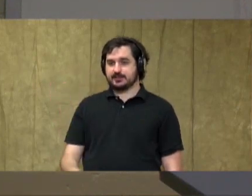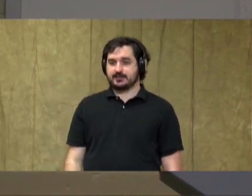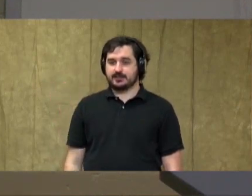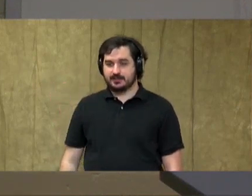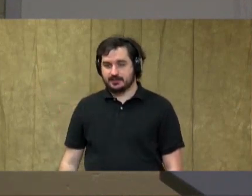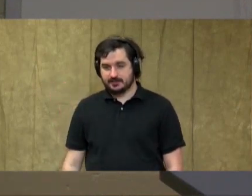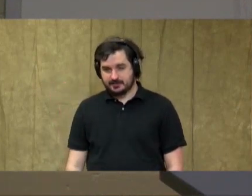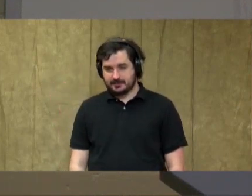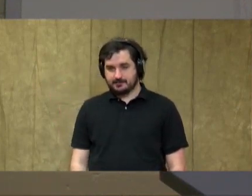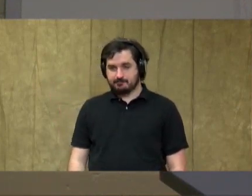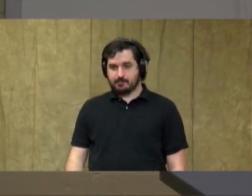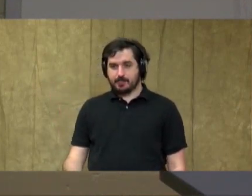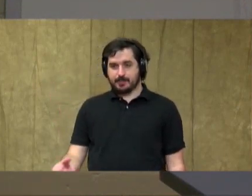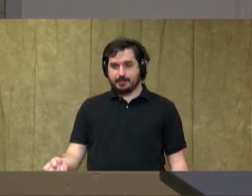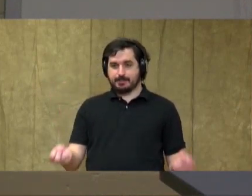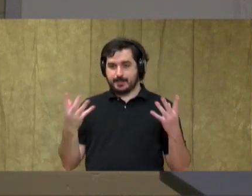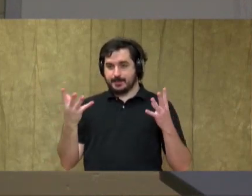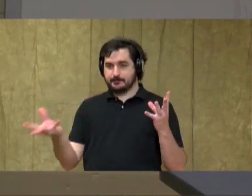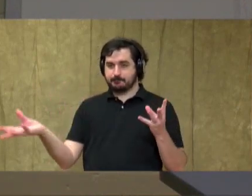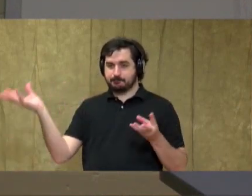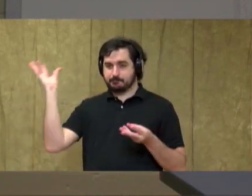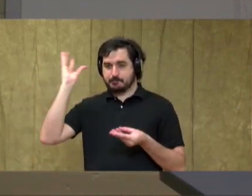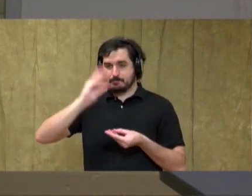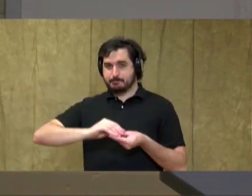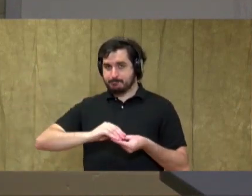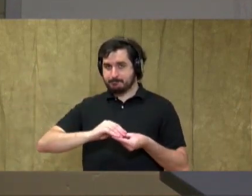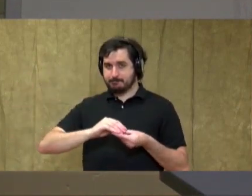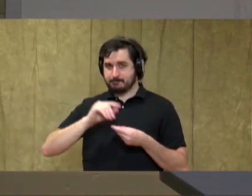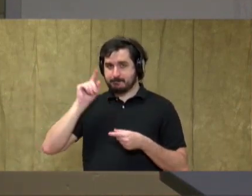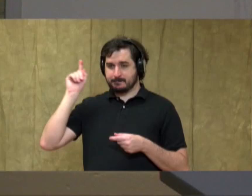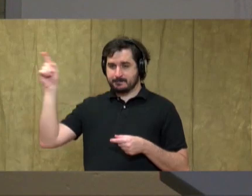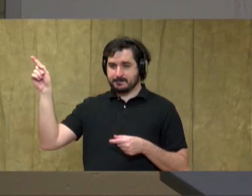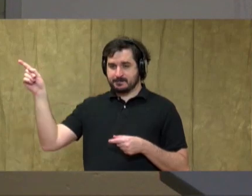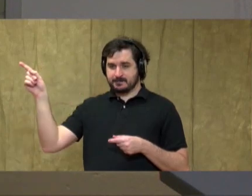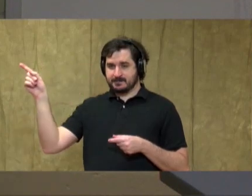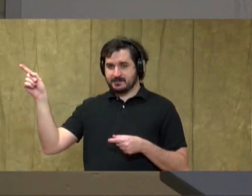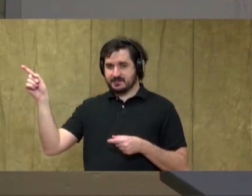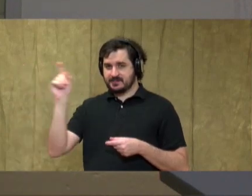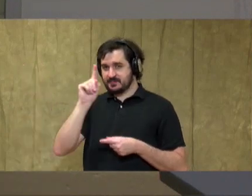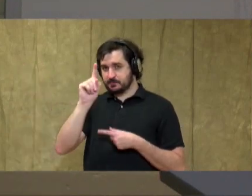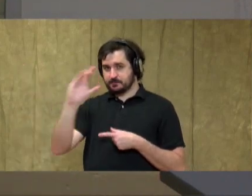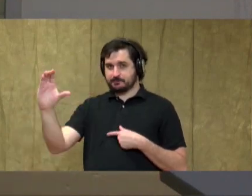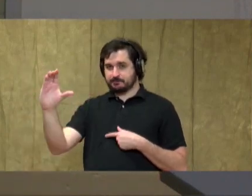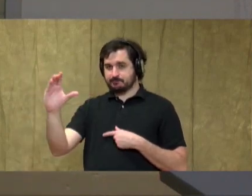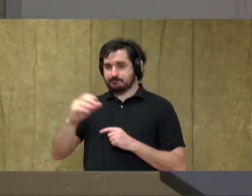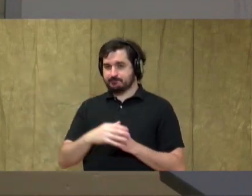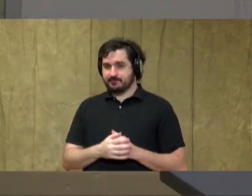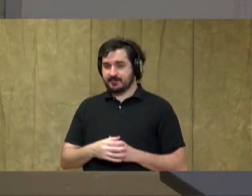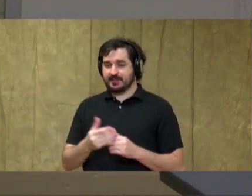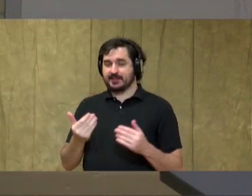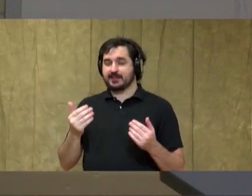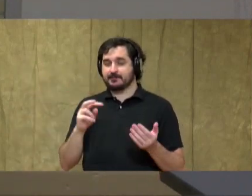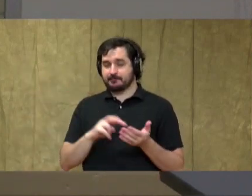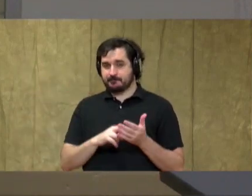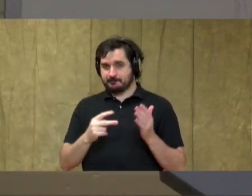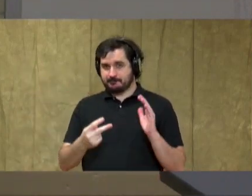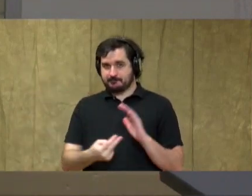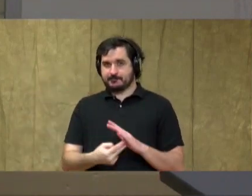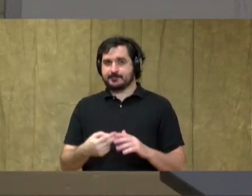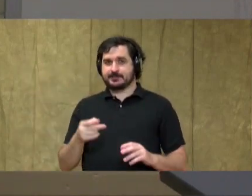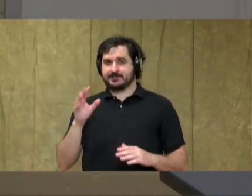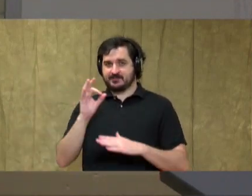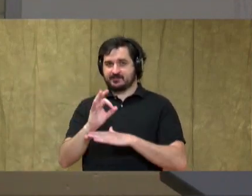36. How many total units or parts are there? 100. So this